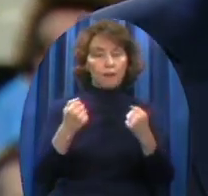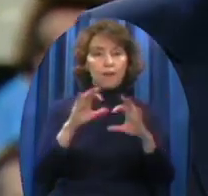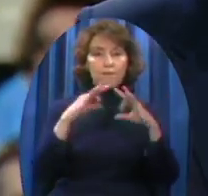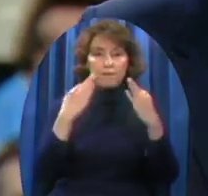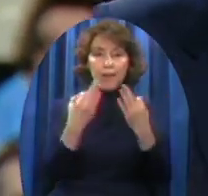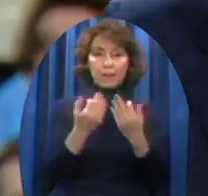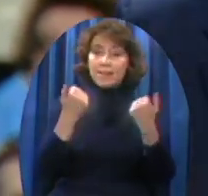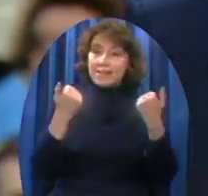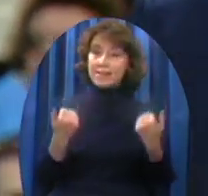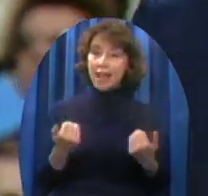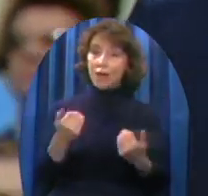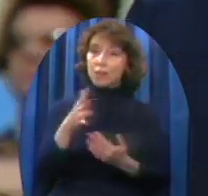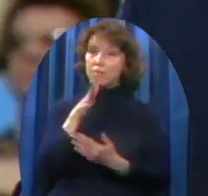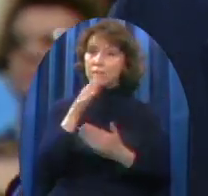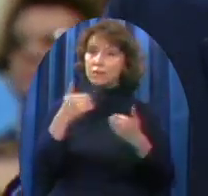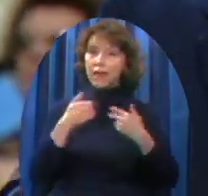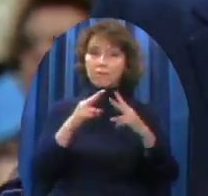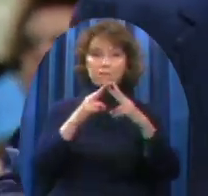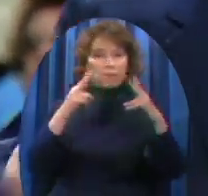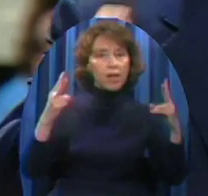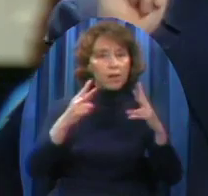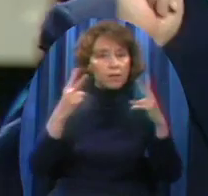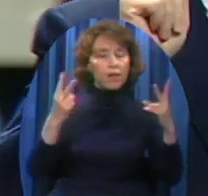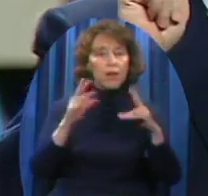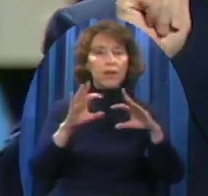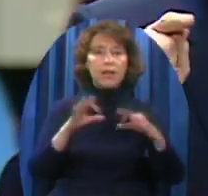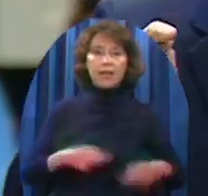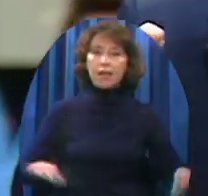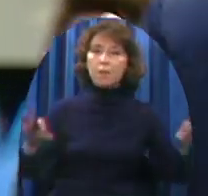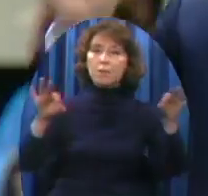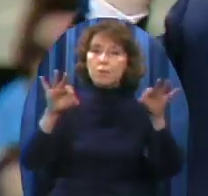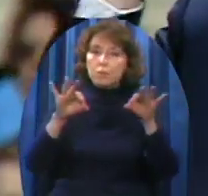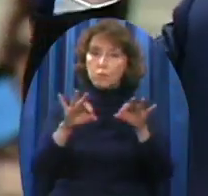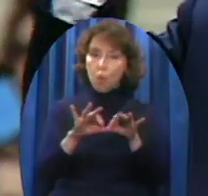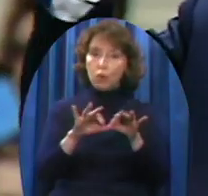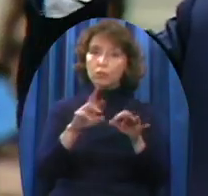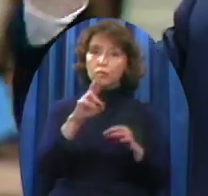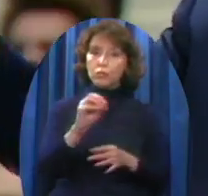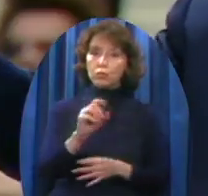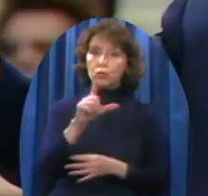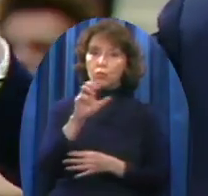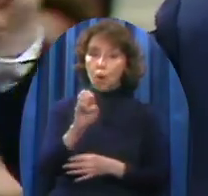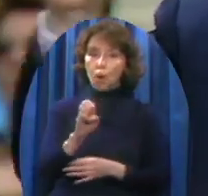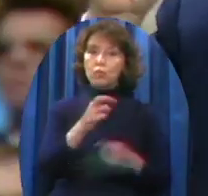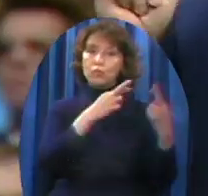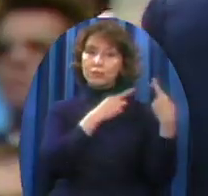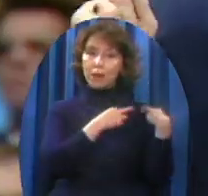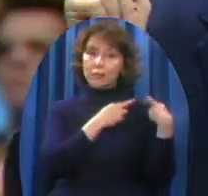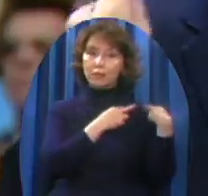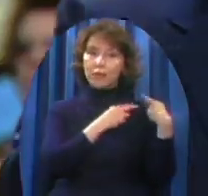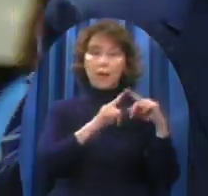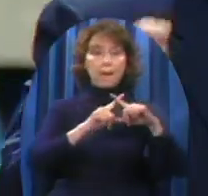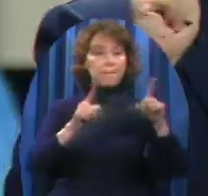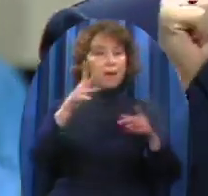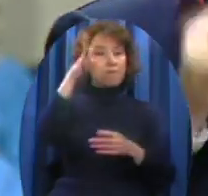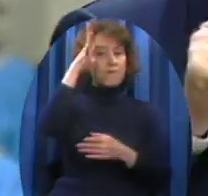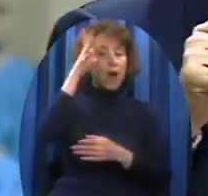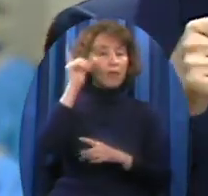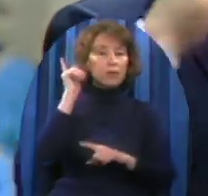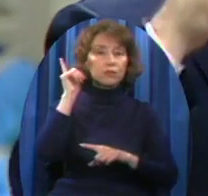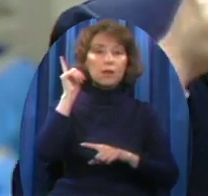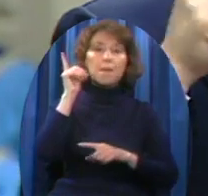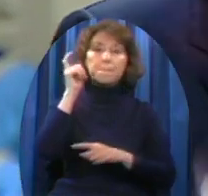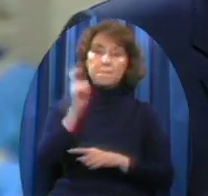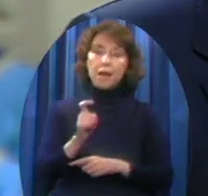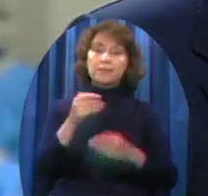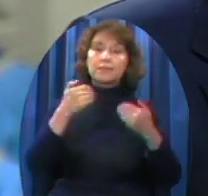a very important role. But, Dad, we can never shift onto the shoulders of Mom the responsibilities that God